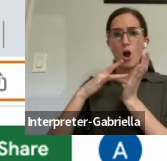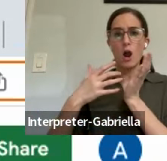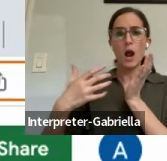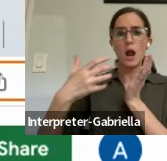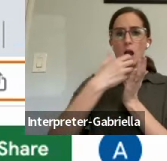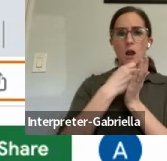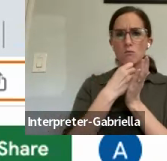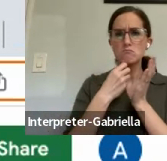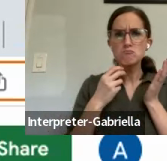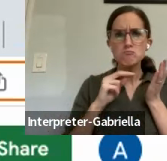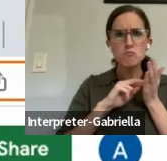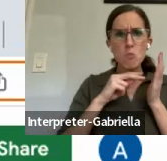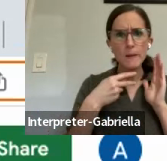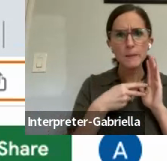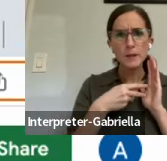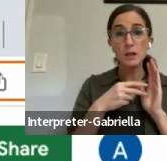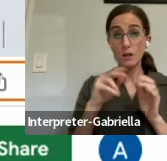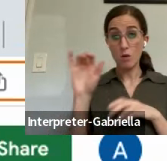business, because